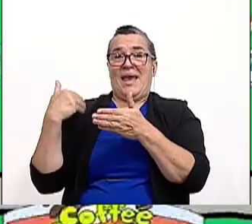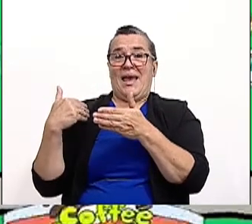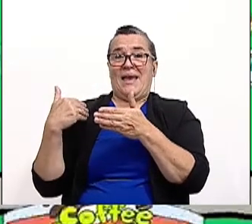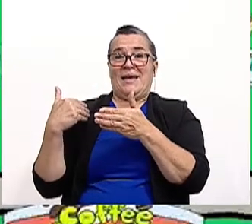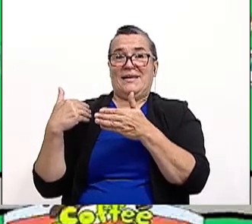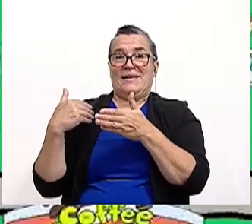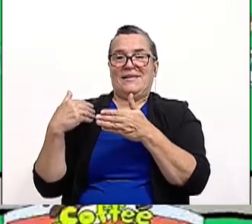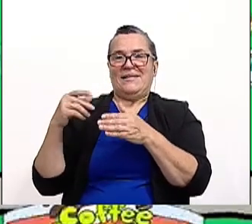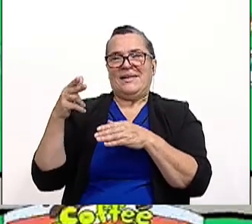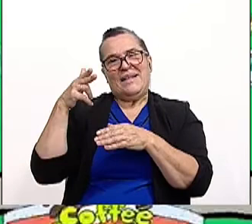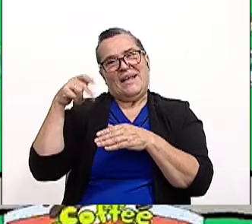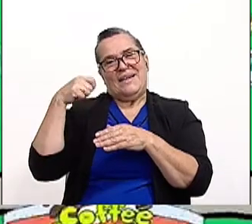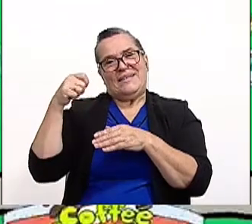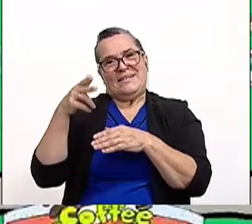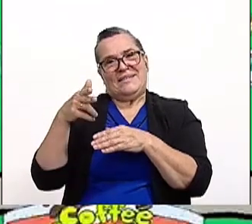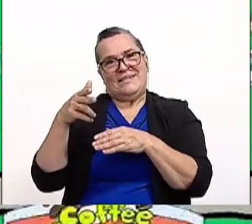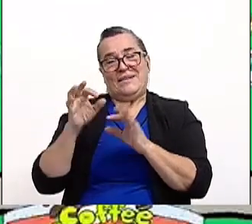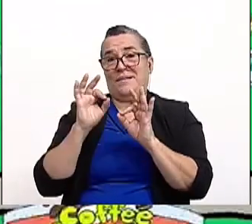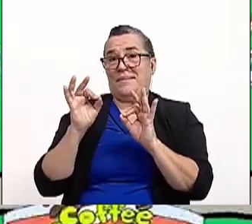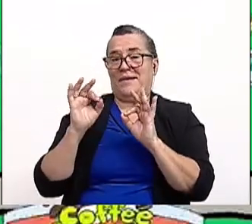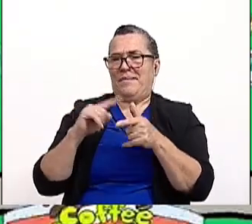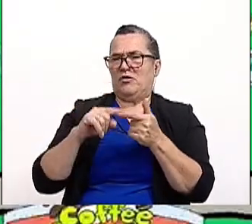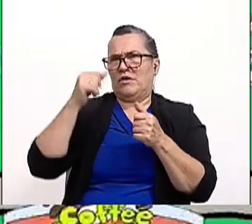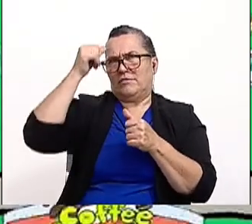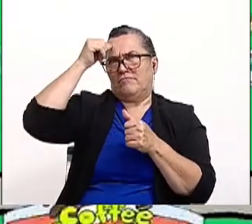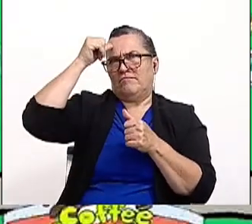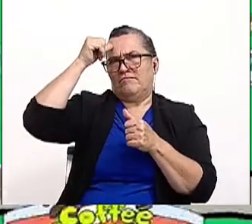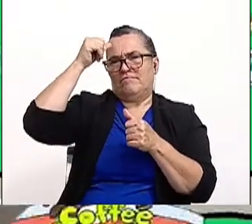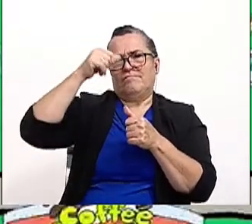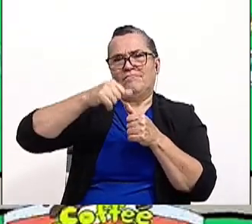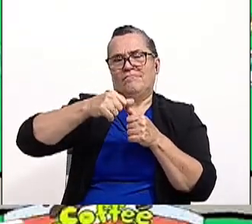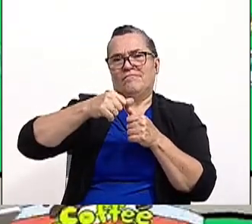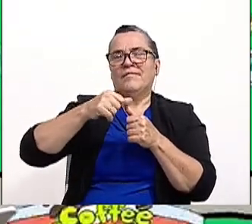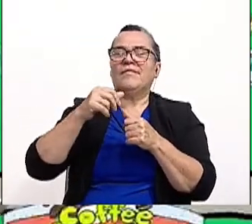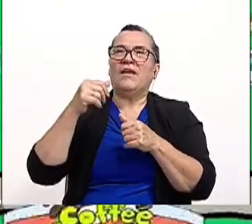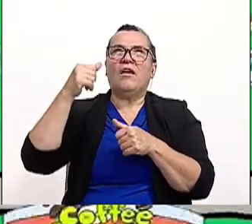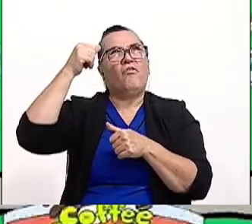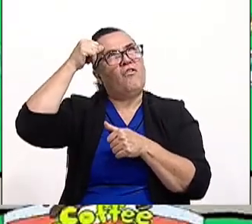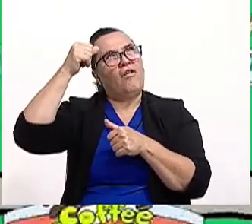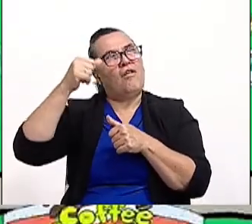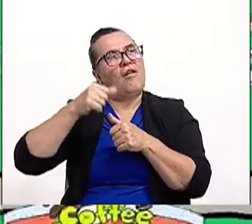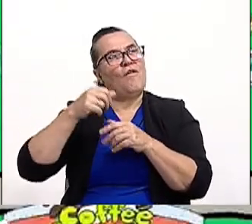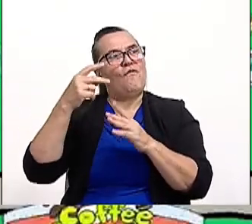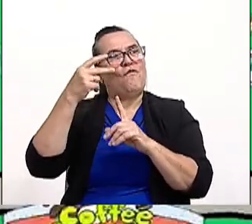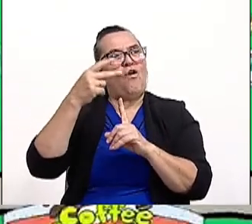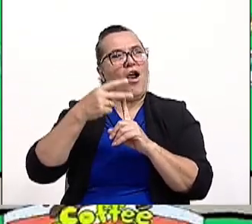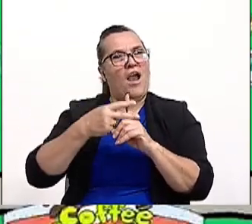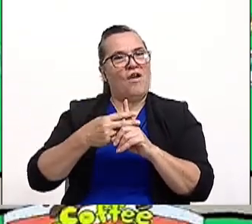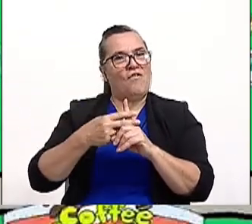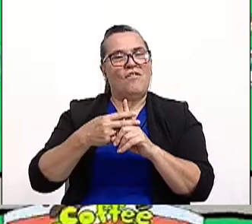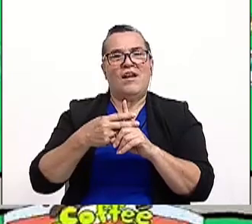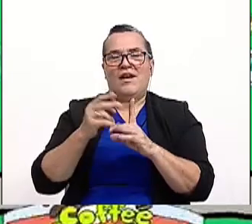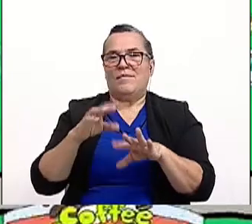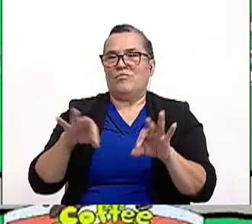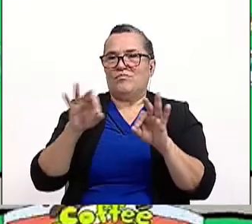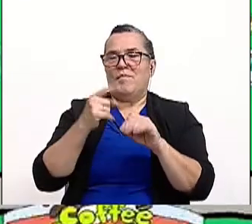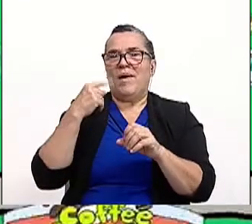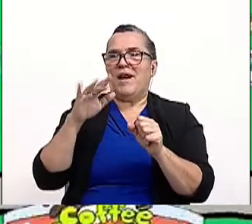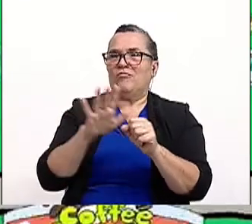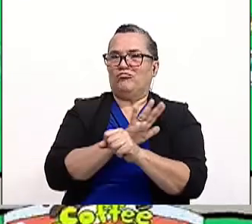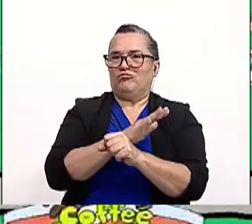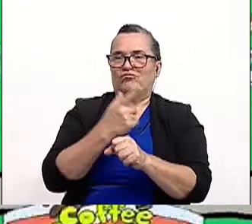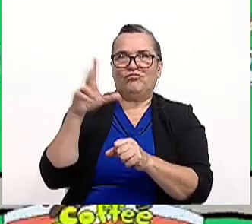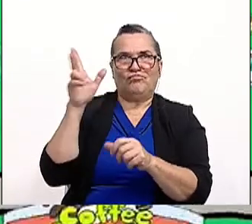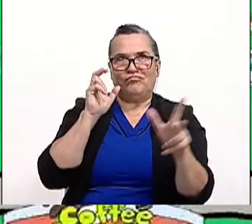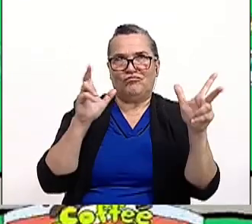Okay, very good. With this in mind, let's review some important key vocabulary we are going to need to complete our